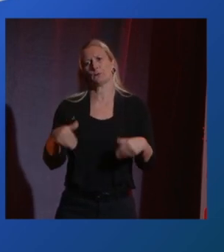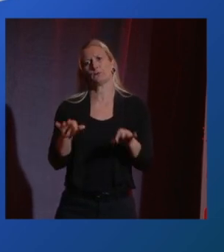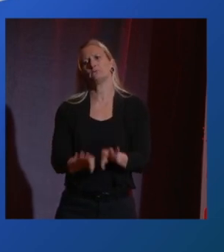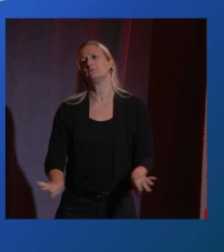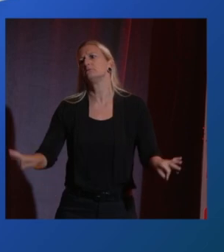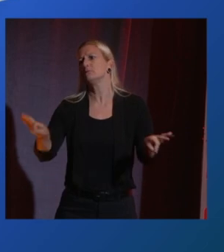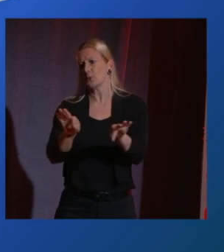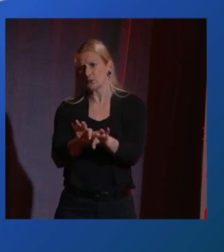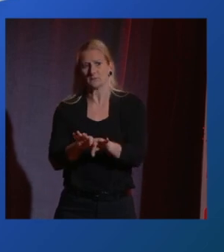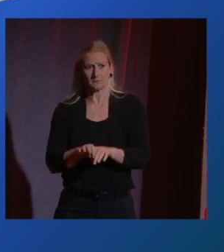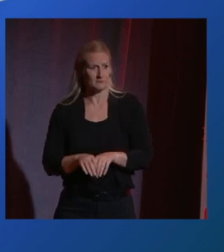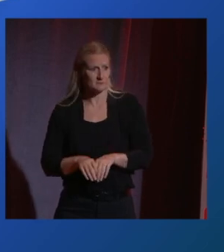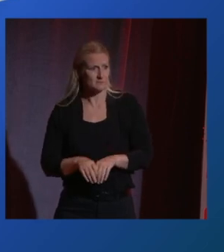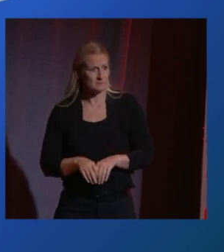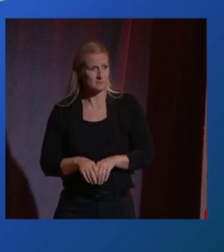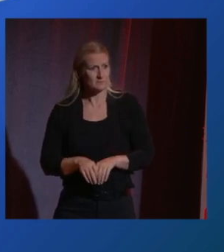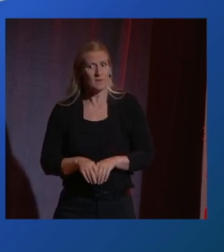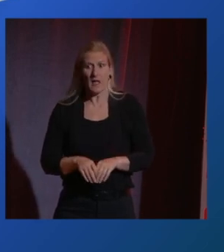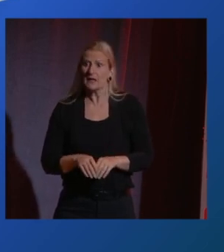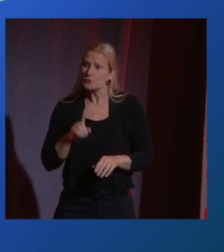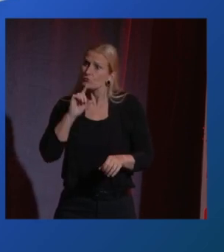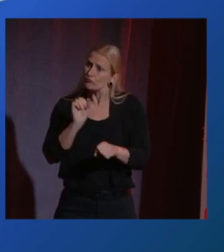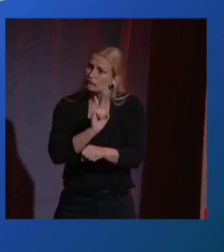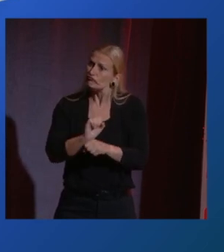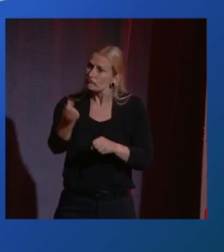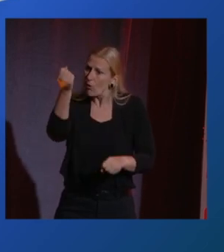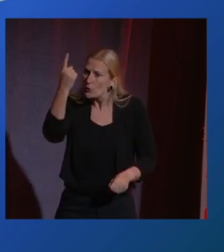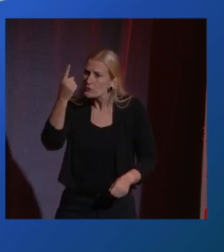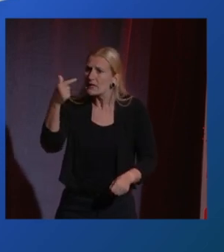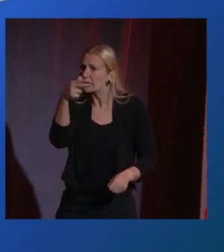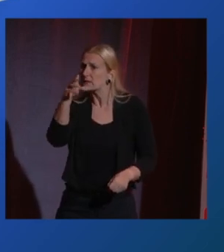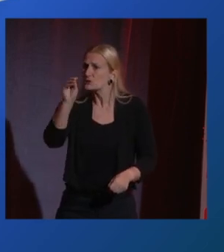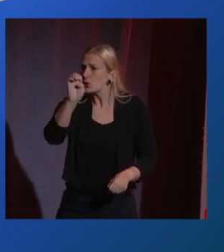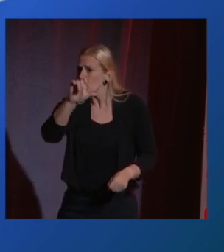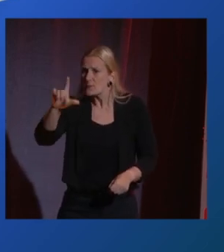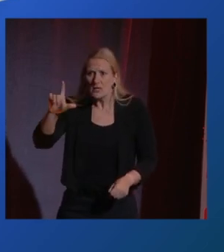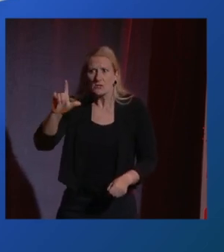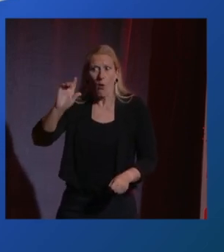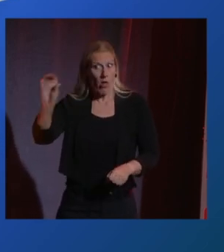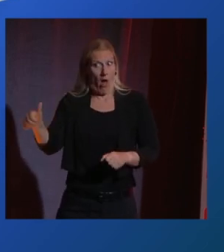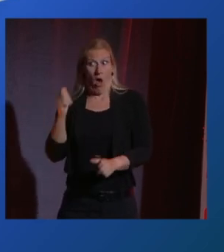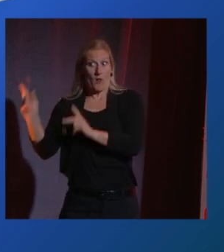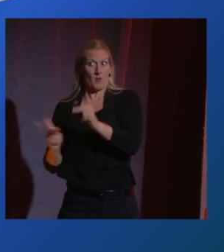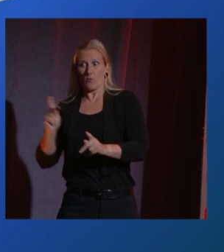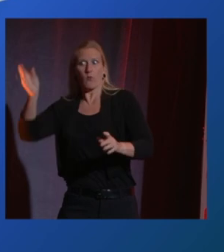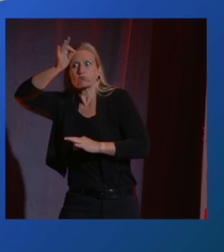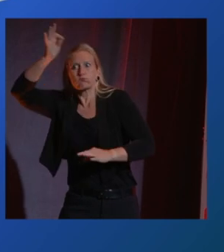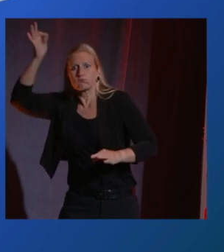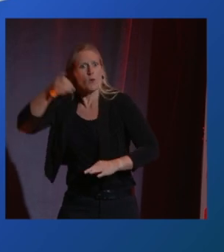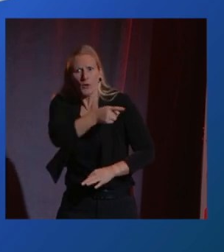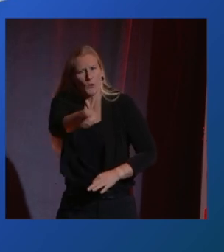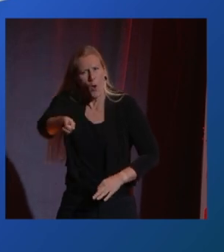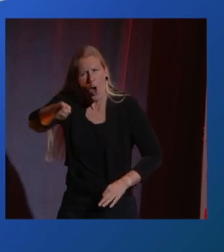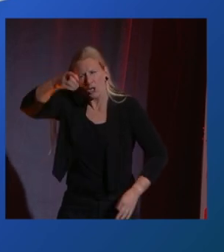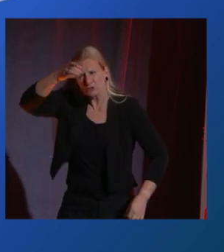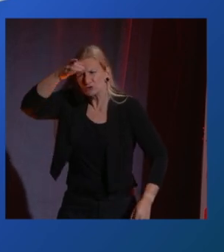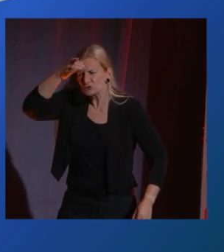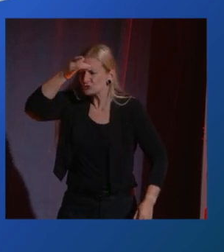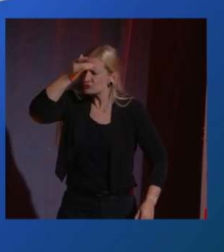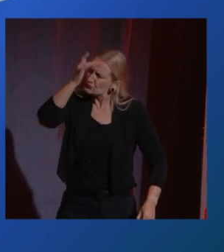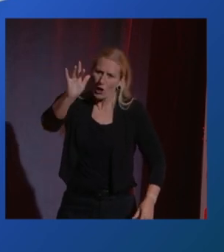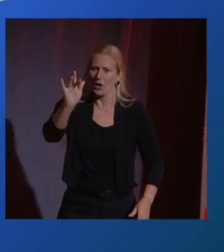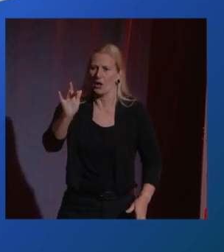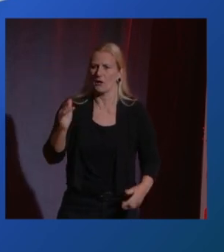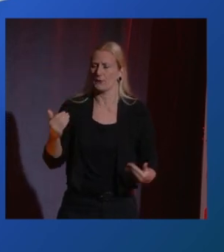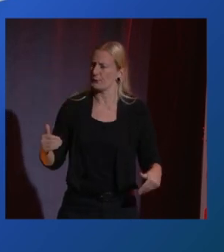important I mean you actually understand geospatial in ways that no one else does that that's